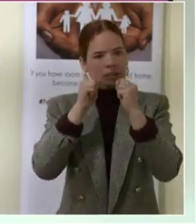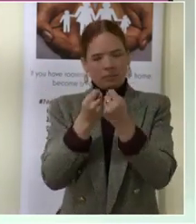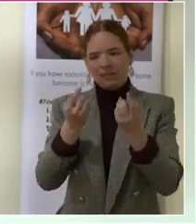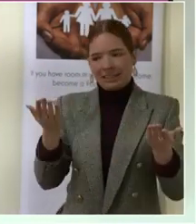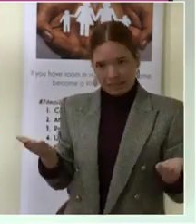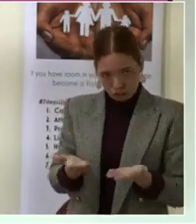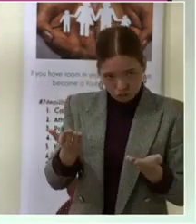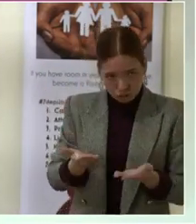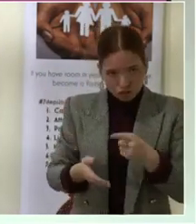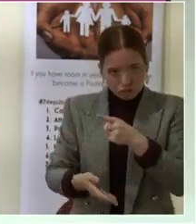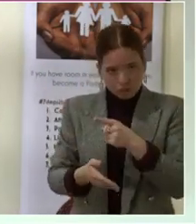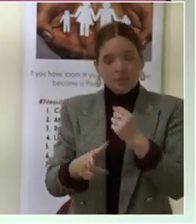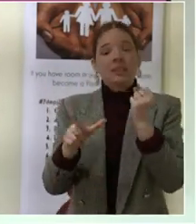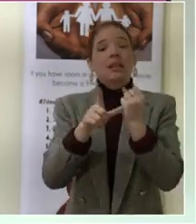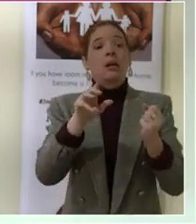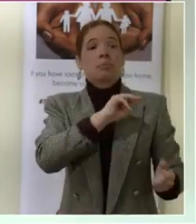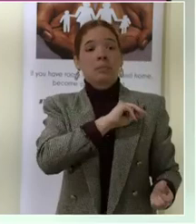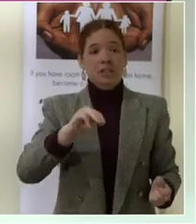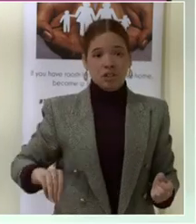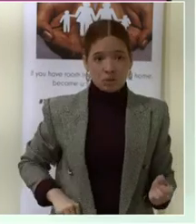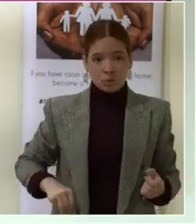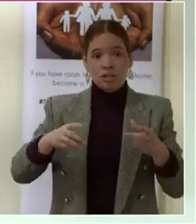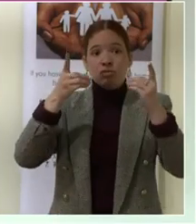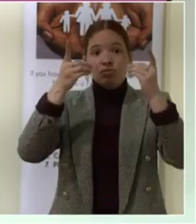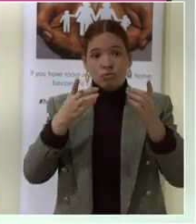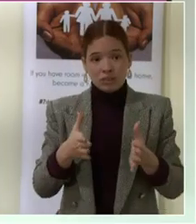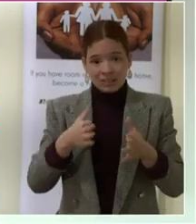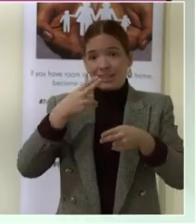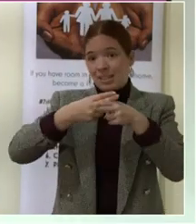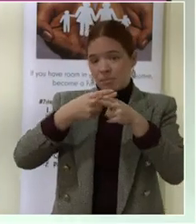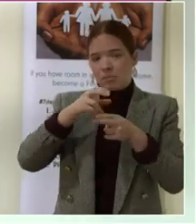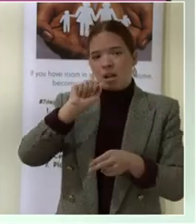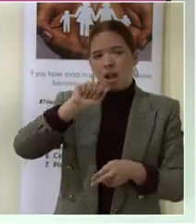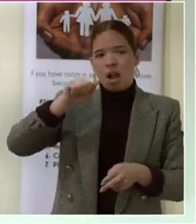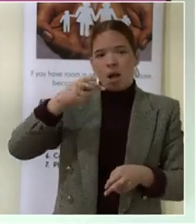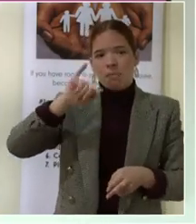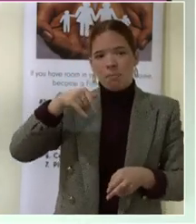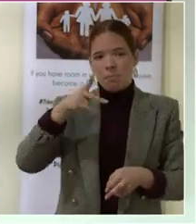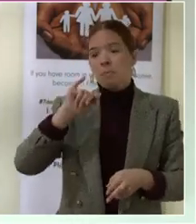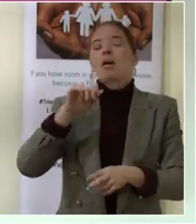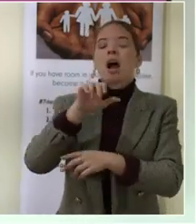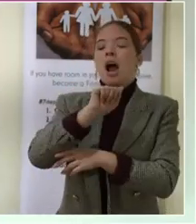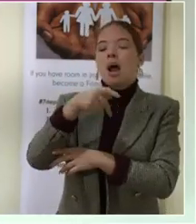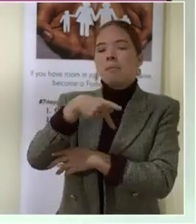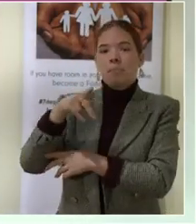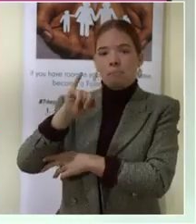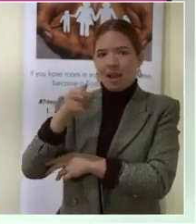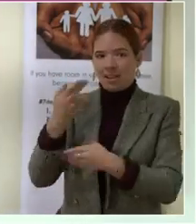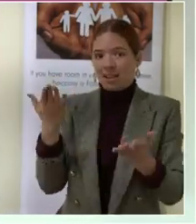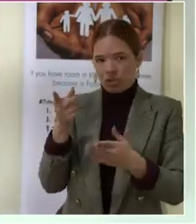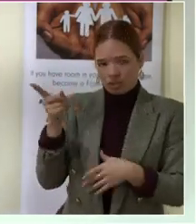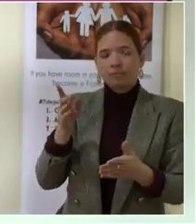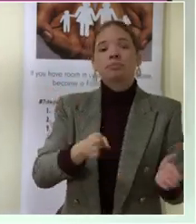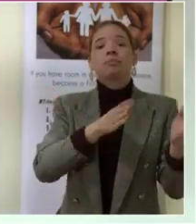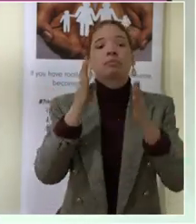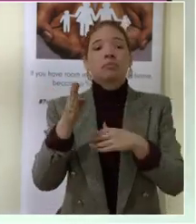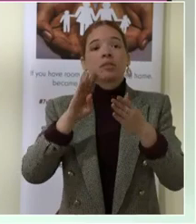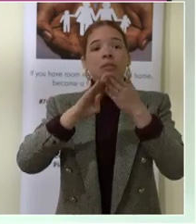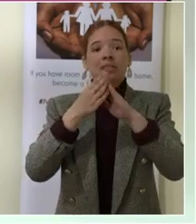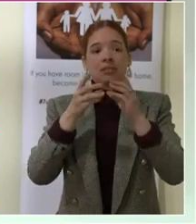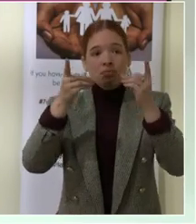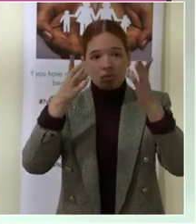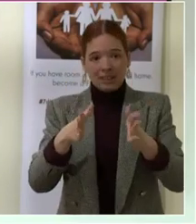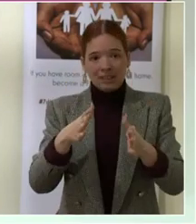Deputy Mayor Lindsay Appiah, who's here, as well as the city administrator for the District of